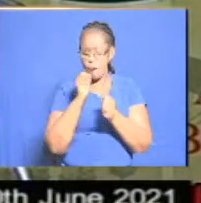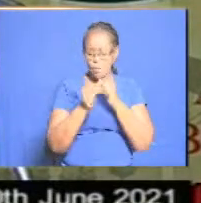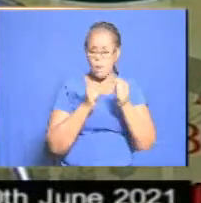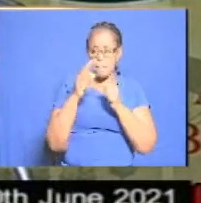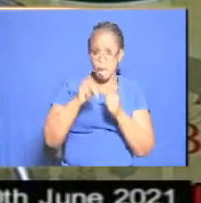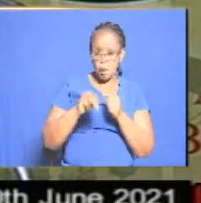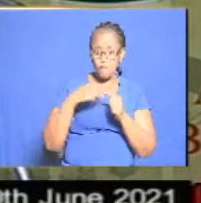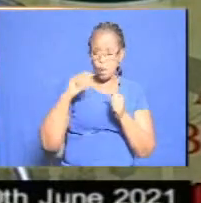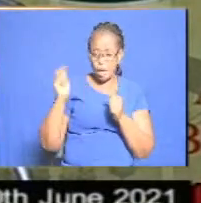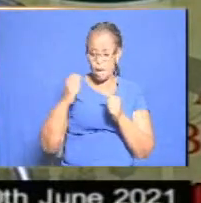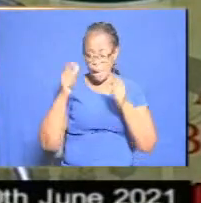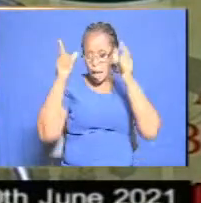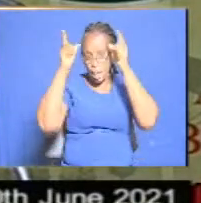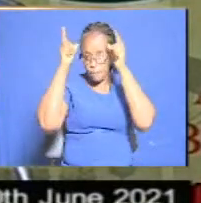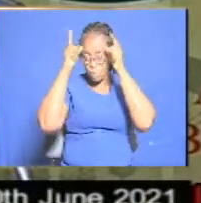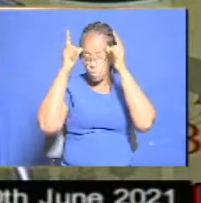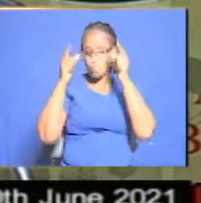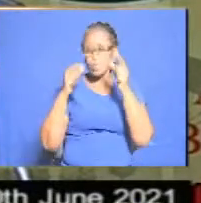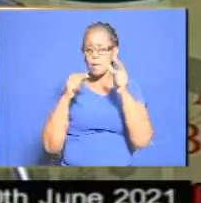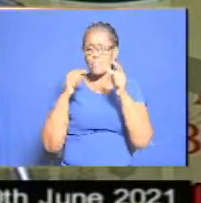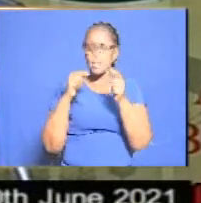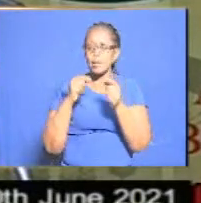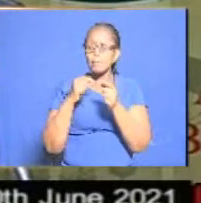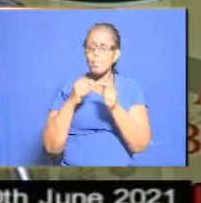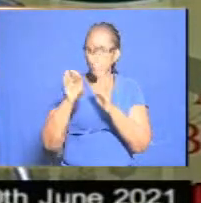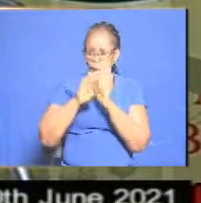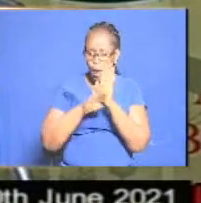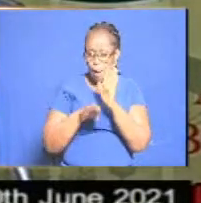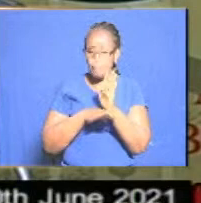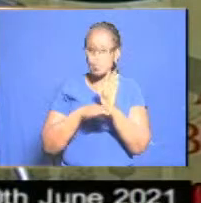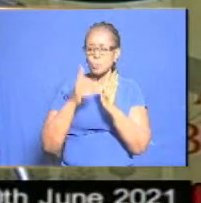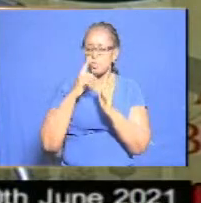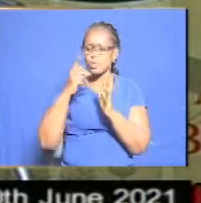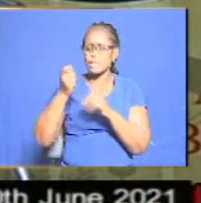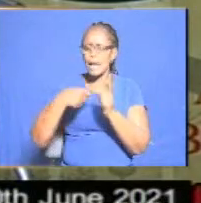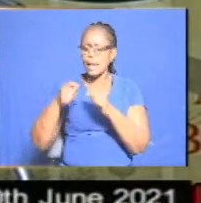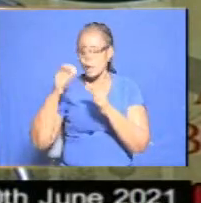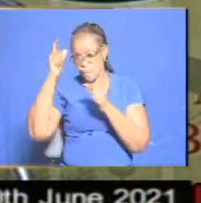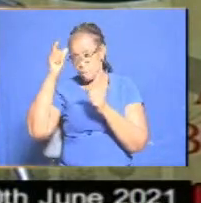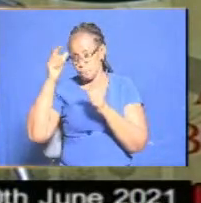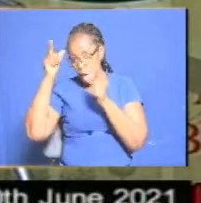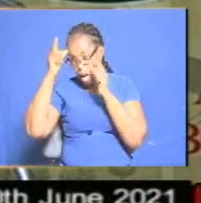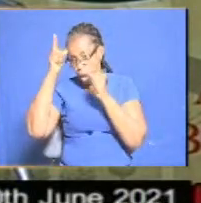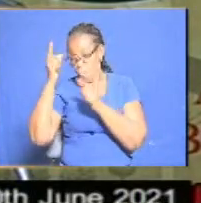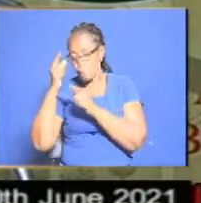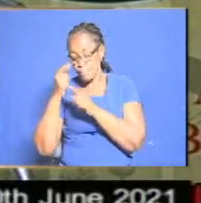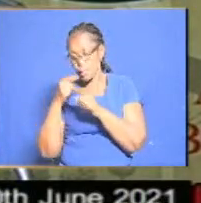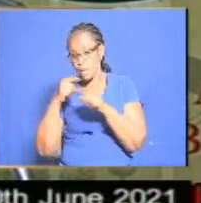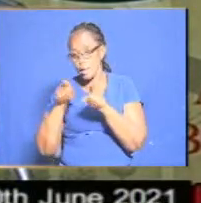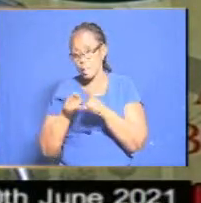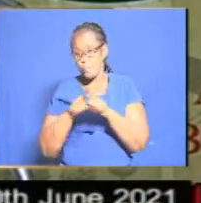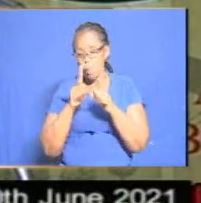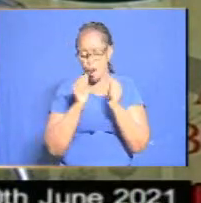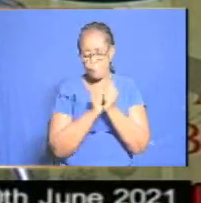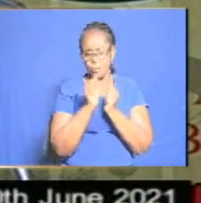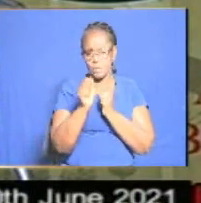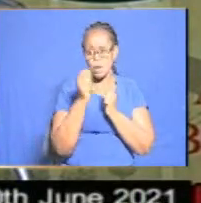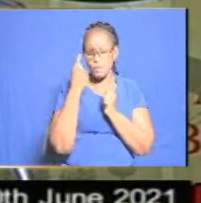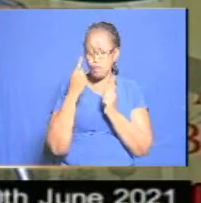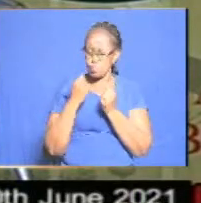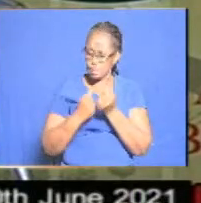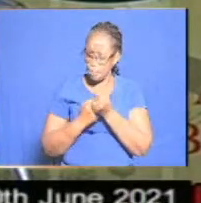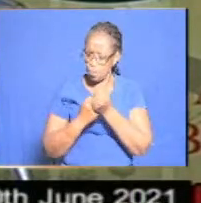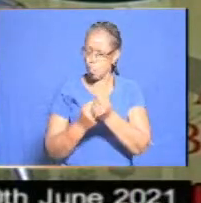Livestock Commercialization Program, ₱163 million for the Livestock Value Chain Support